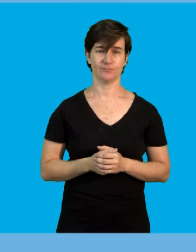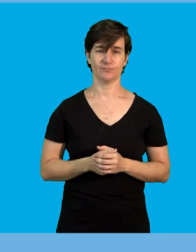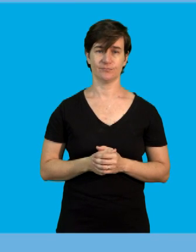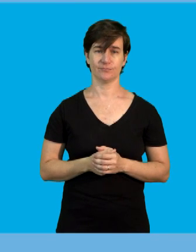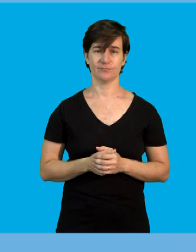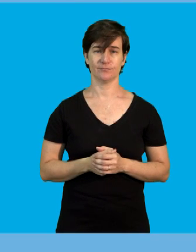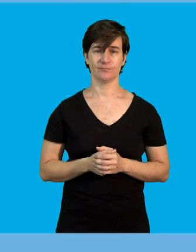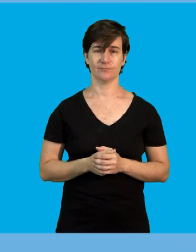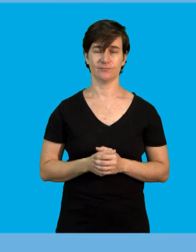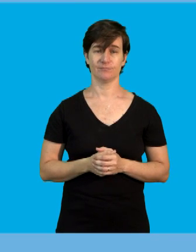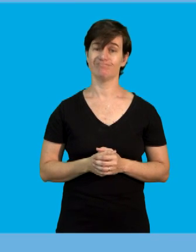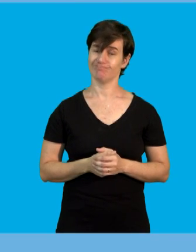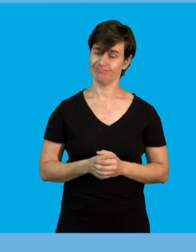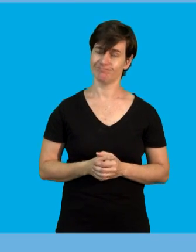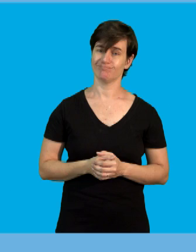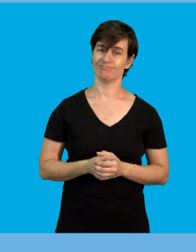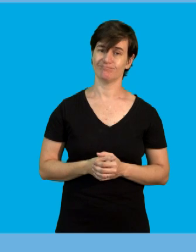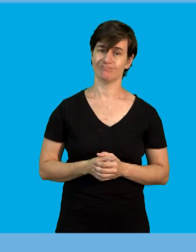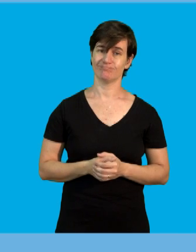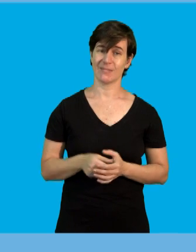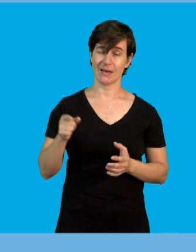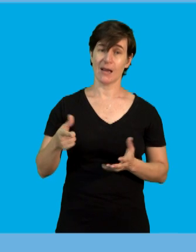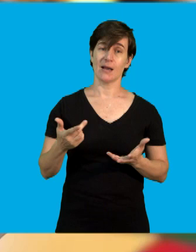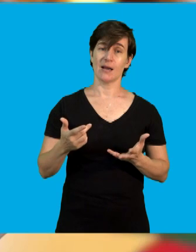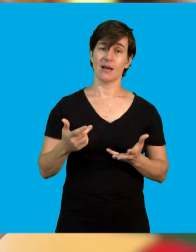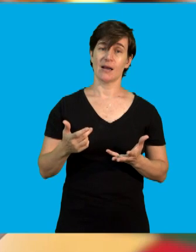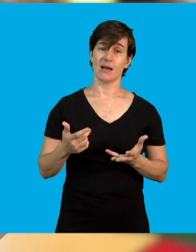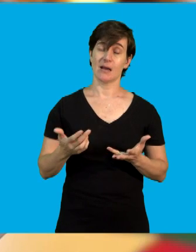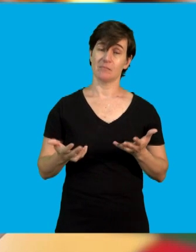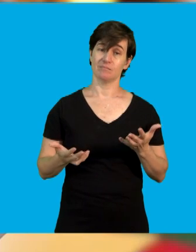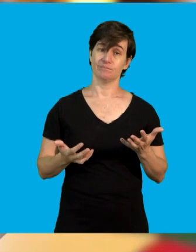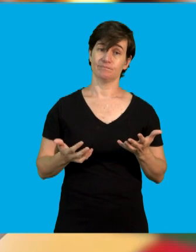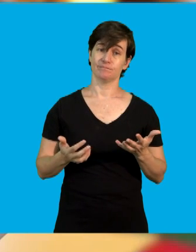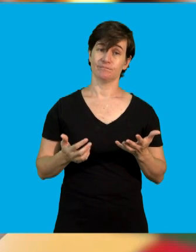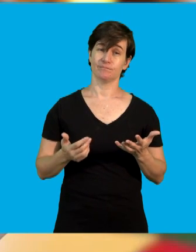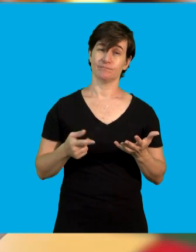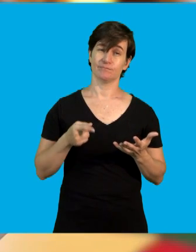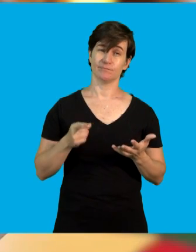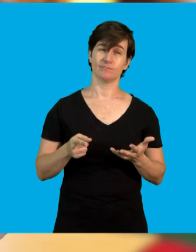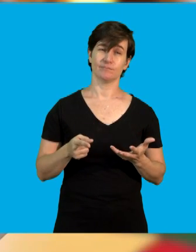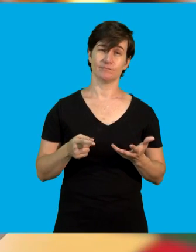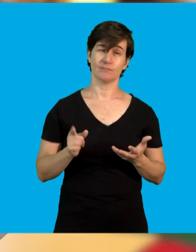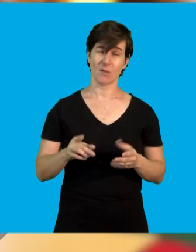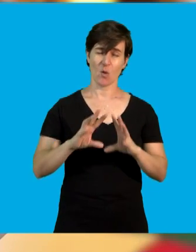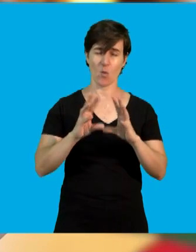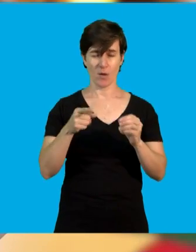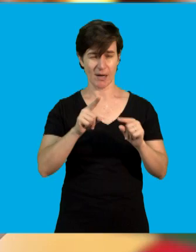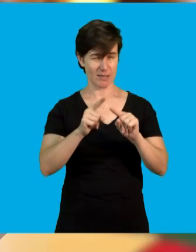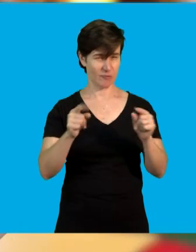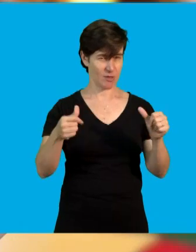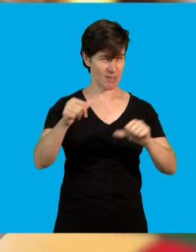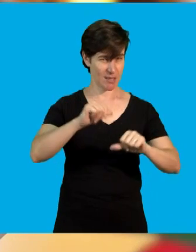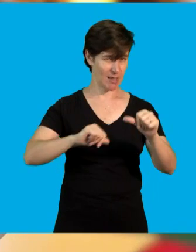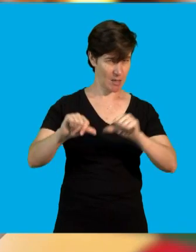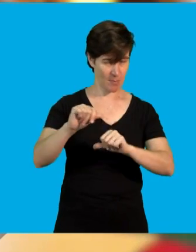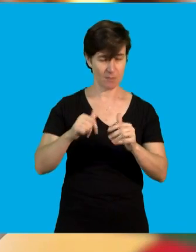NaOH. So right, learners, with that said, and all of those are those names of these